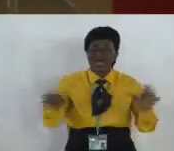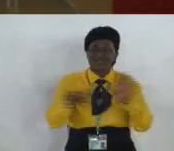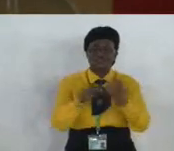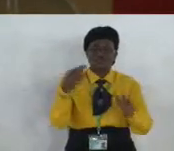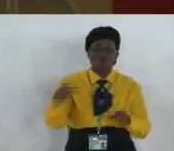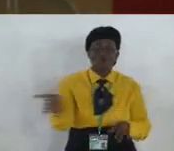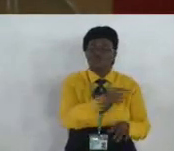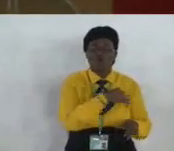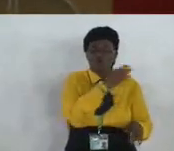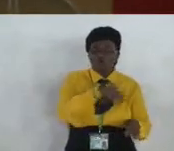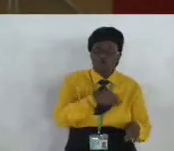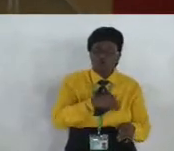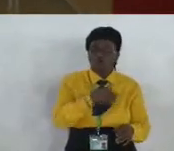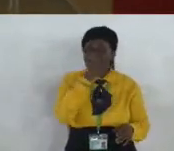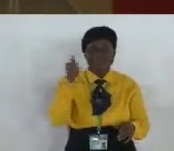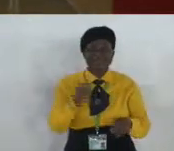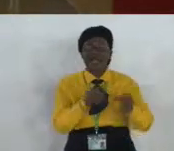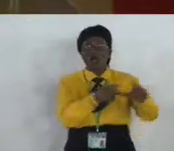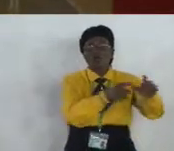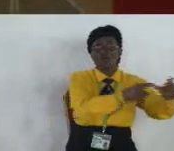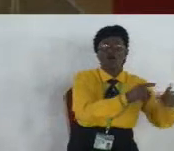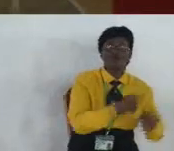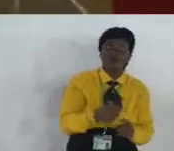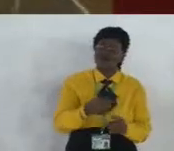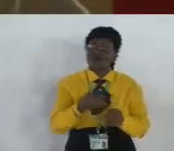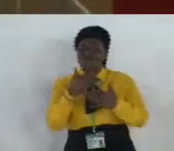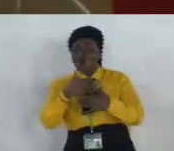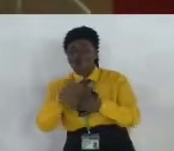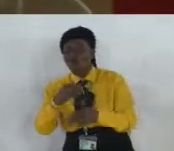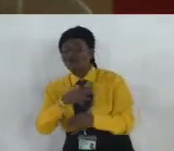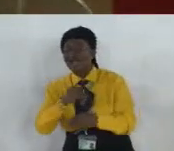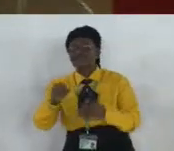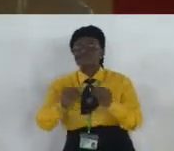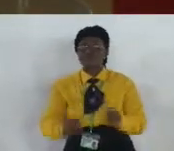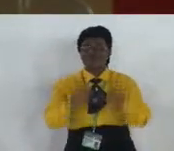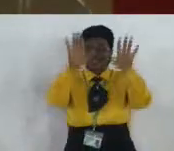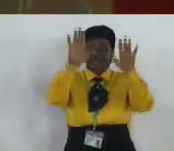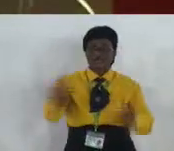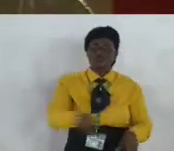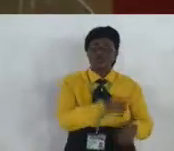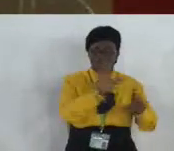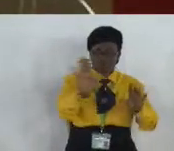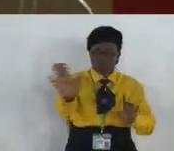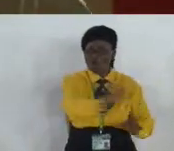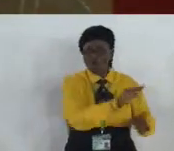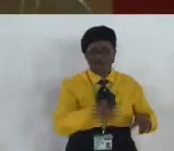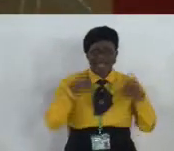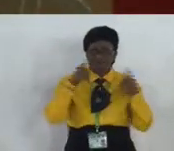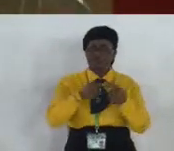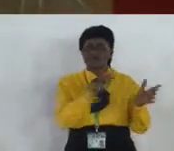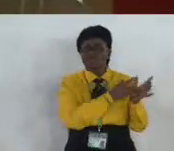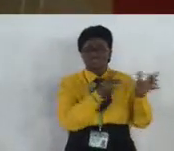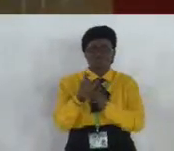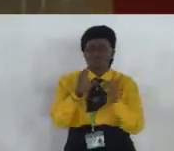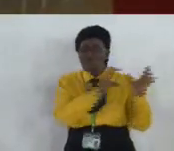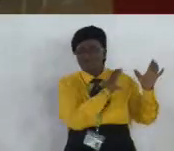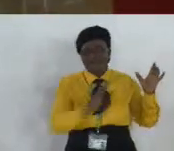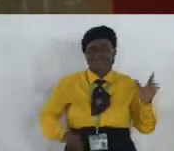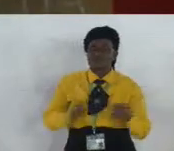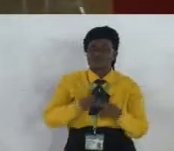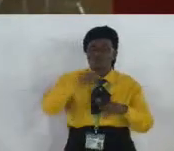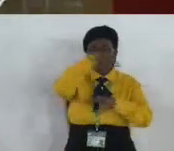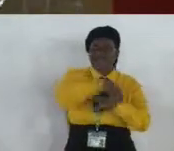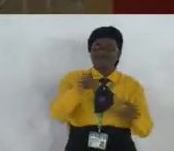quickly run forward and surrender your life to Jesus Christ tonight so that he can wash away your